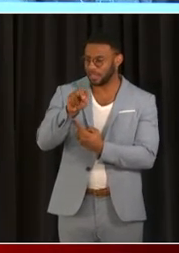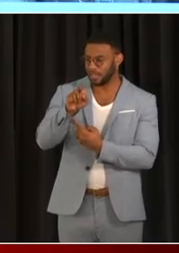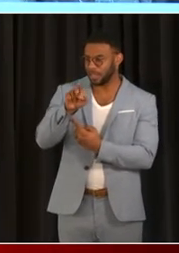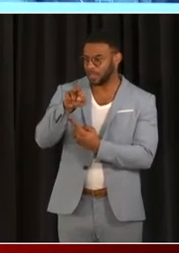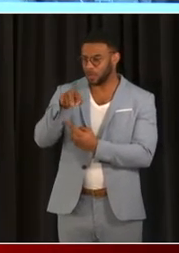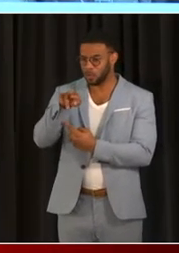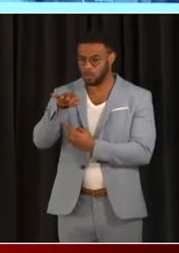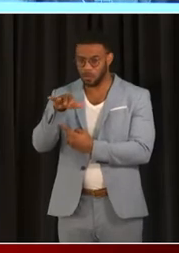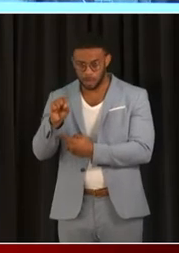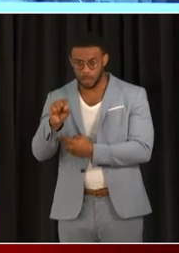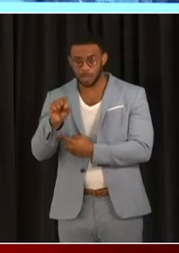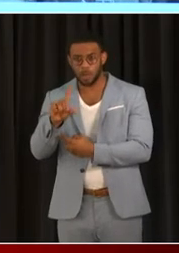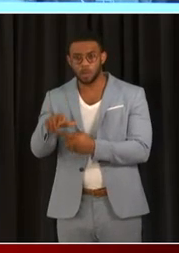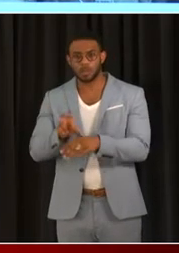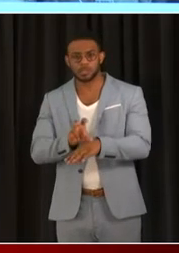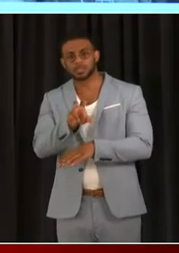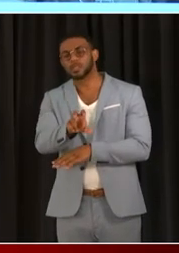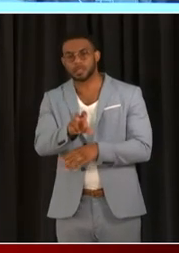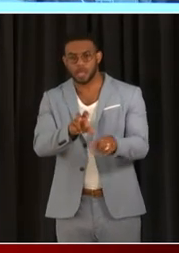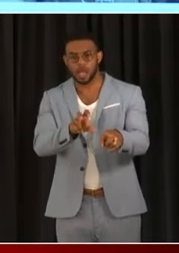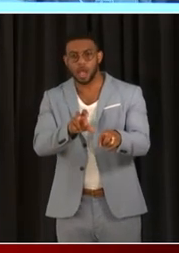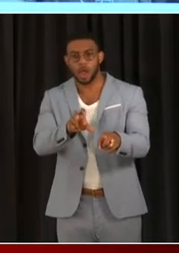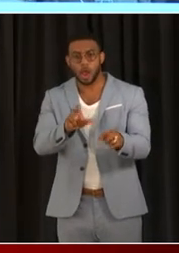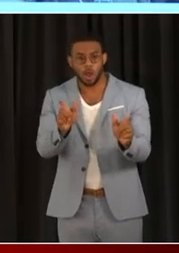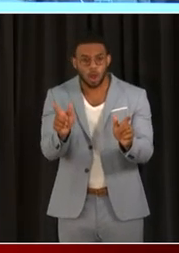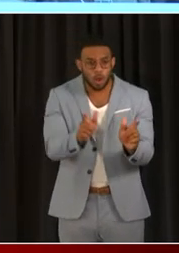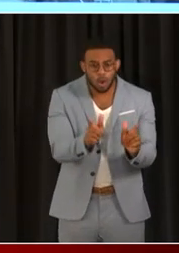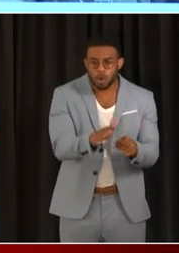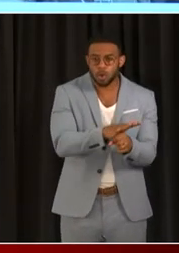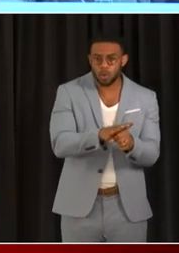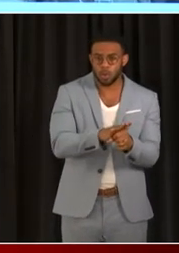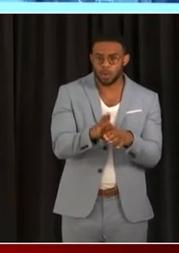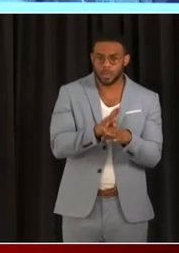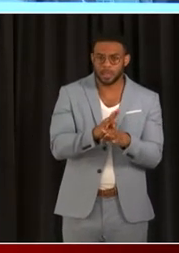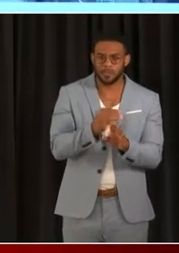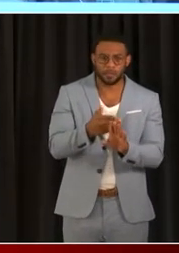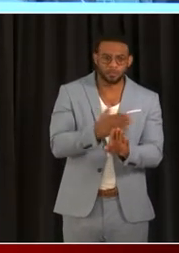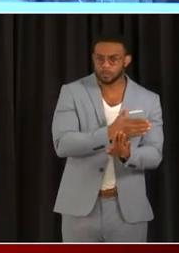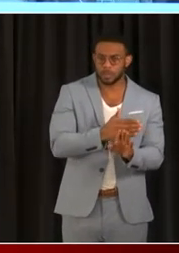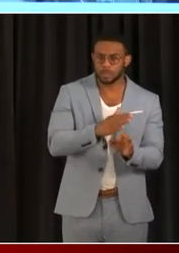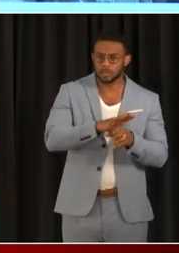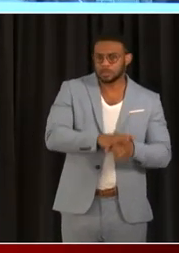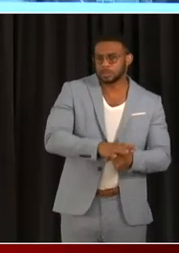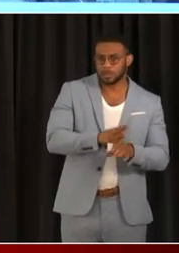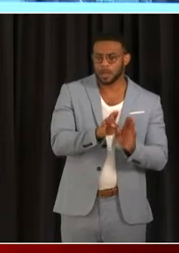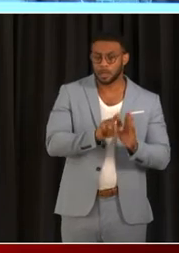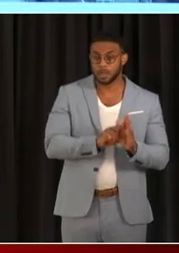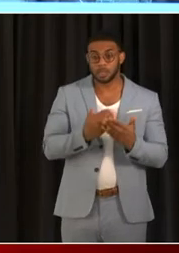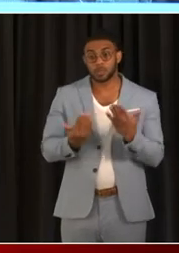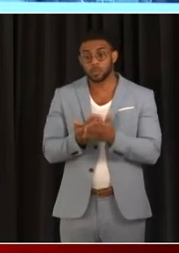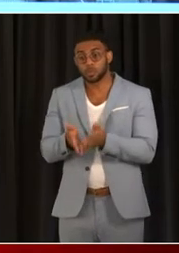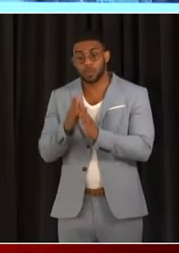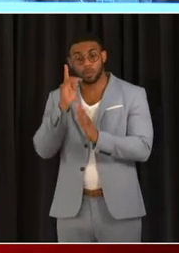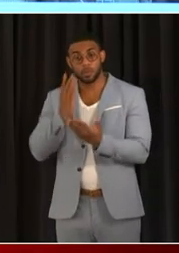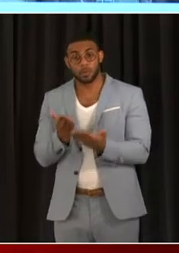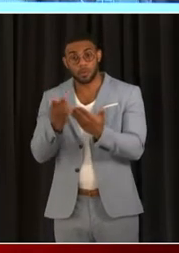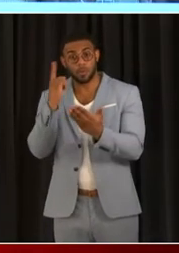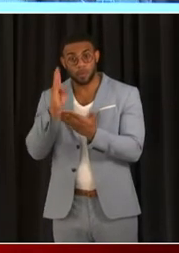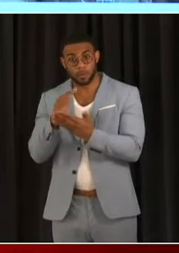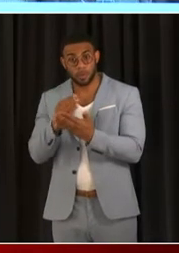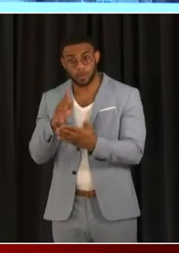are locally based small businesses that are owned by people from socially disadvantaged backgrounds. Some of the new requests for proposals